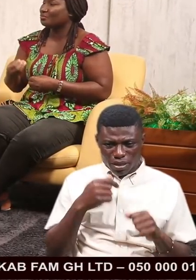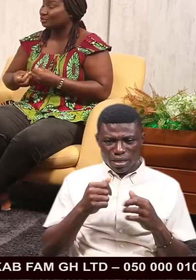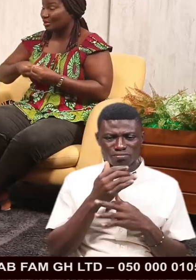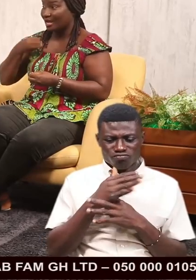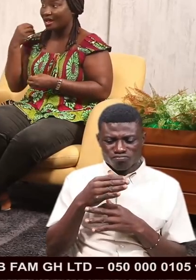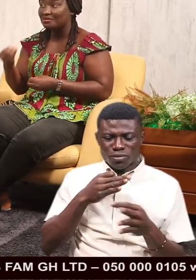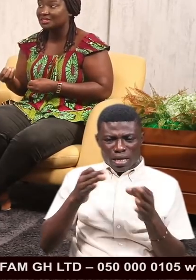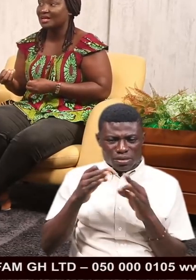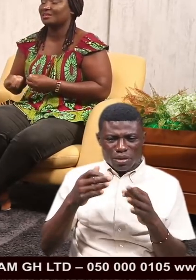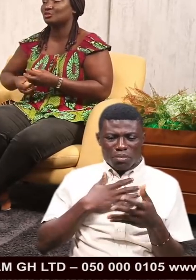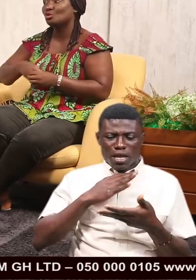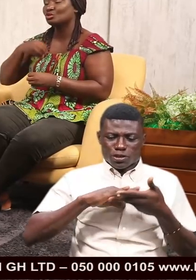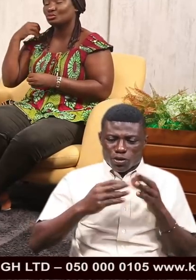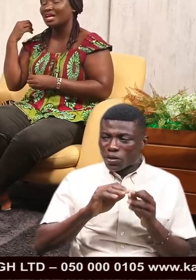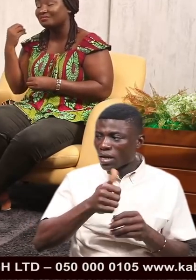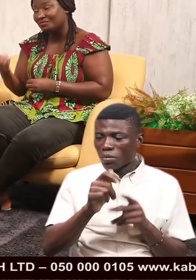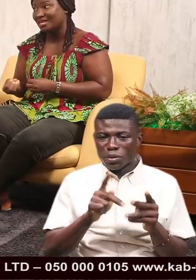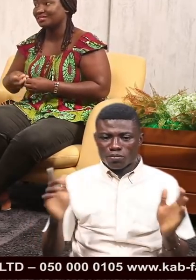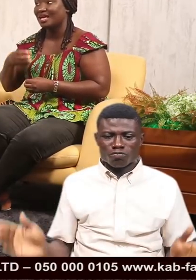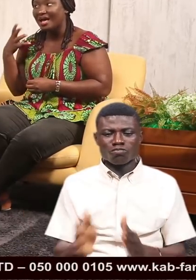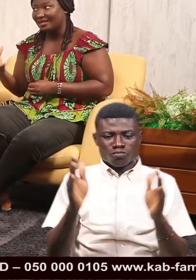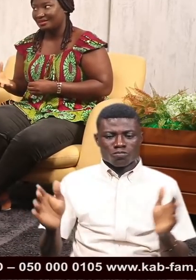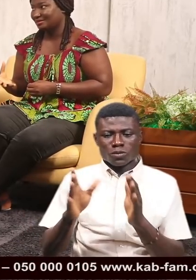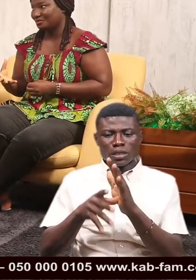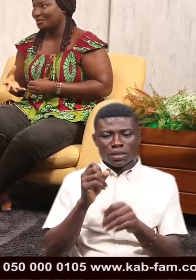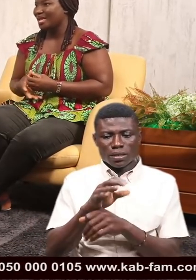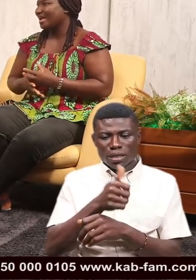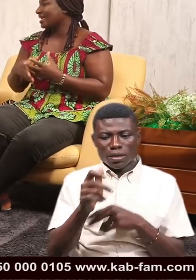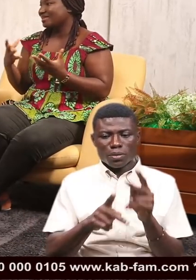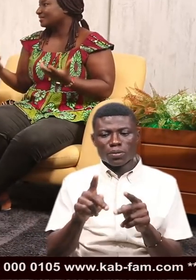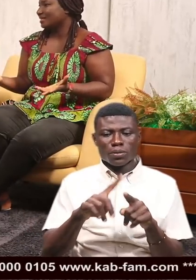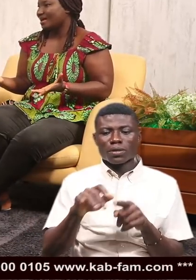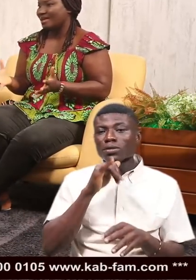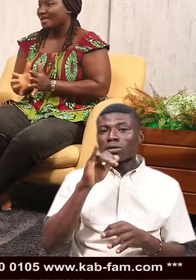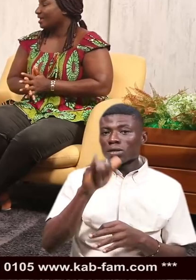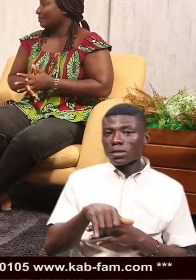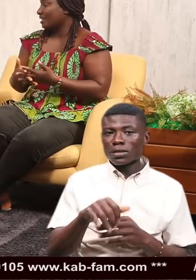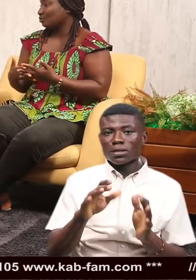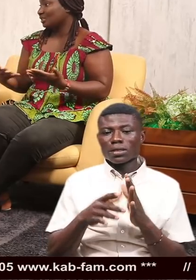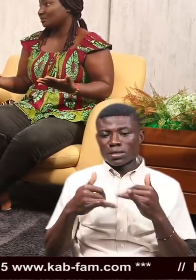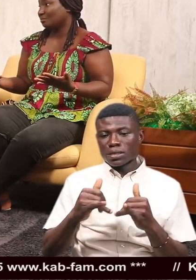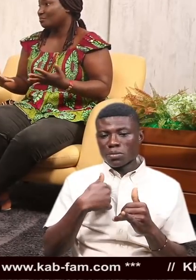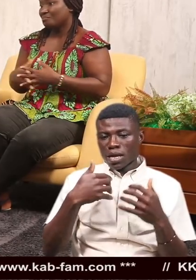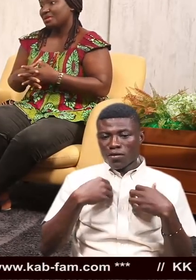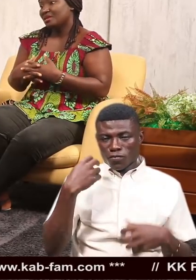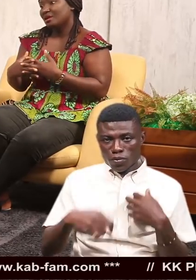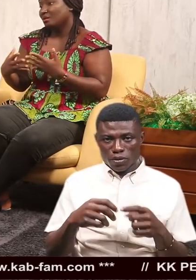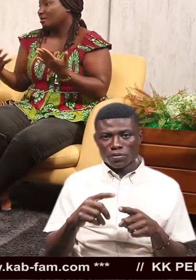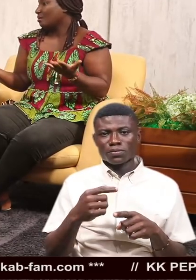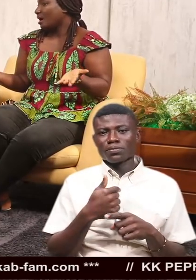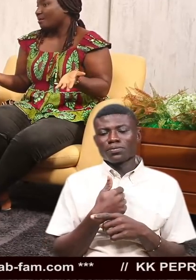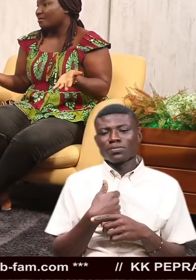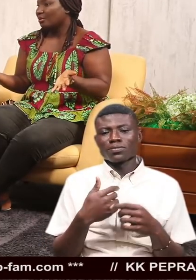my story to encourage others to also advise others no en kenya sa en kameda su tim me